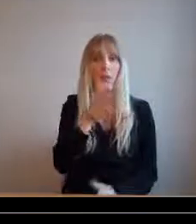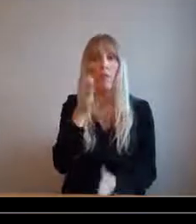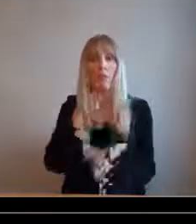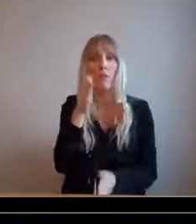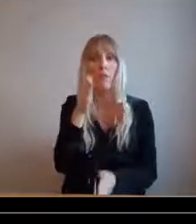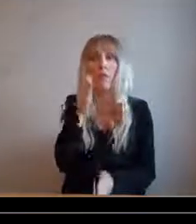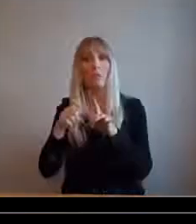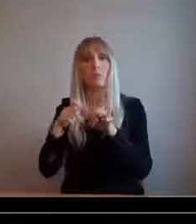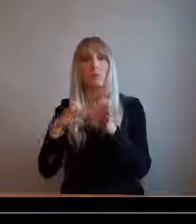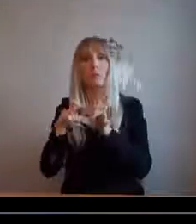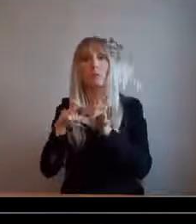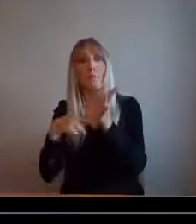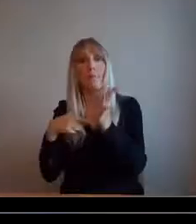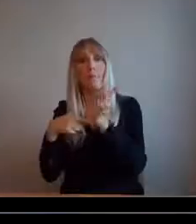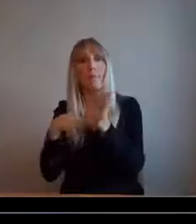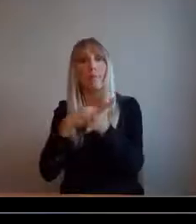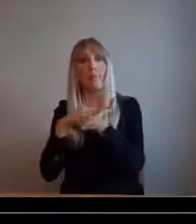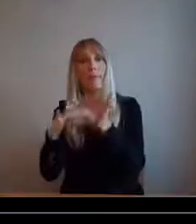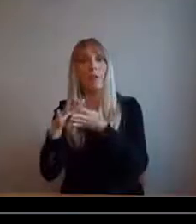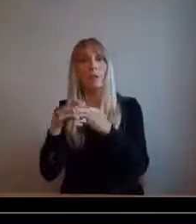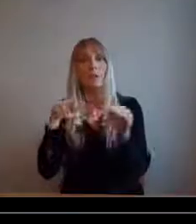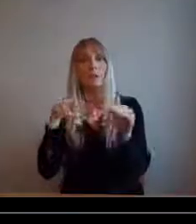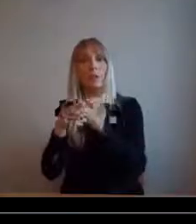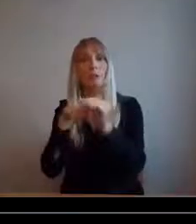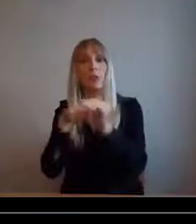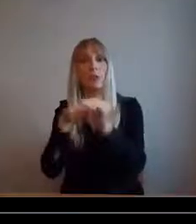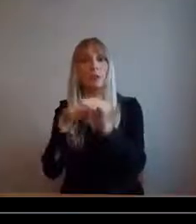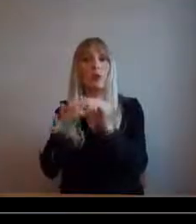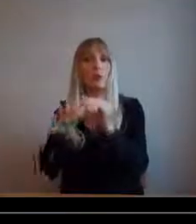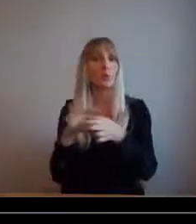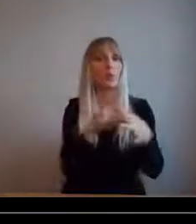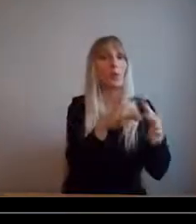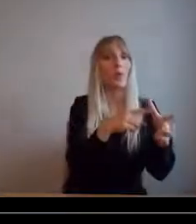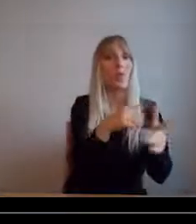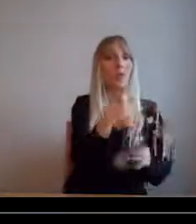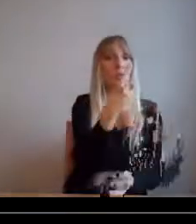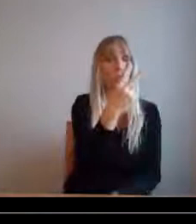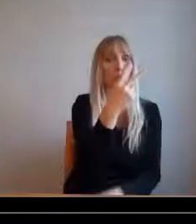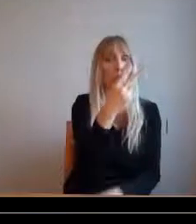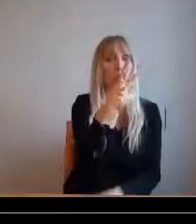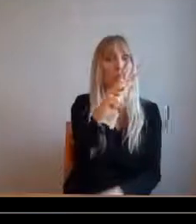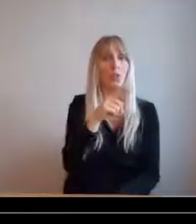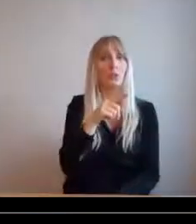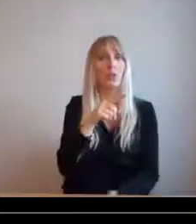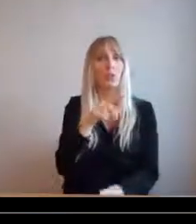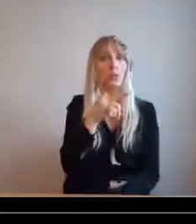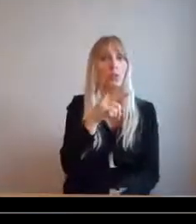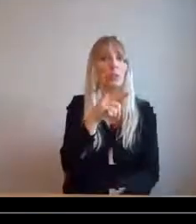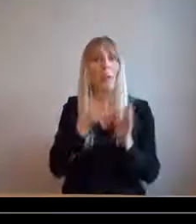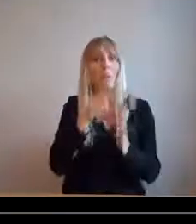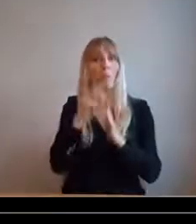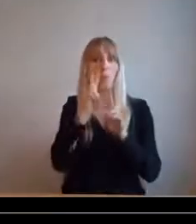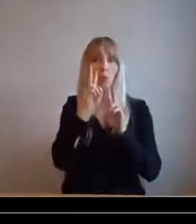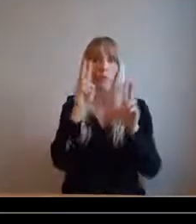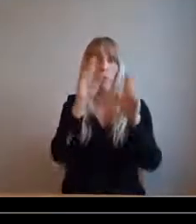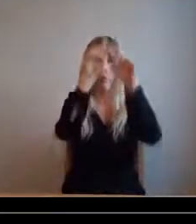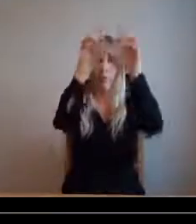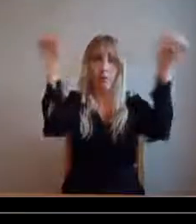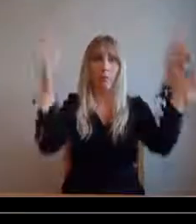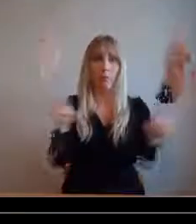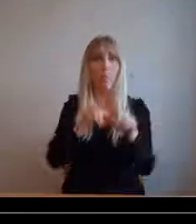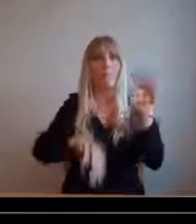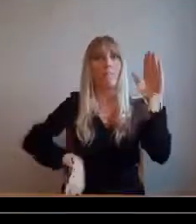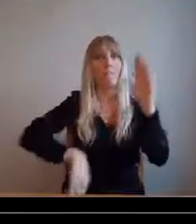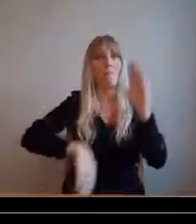to join 2A2. It's to improve the vertical alignment and the forward